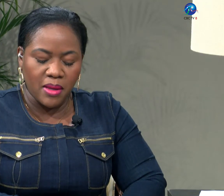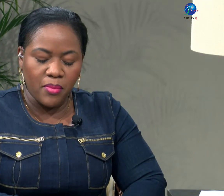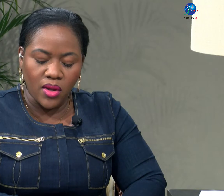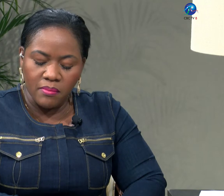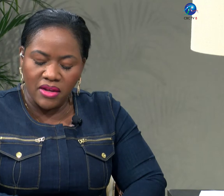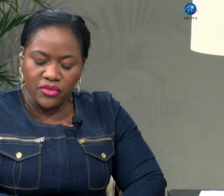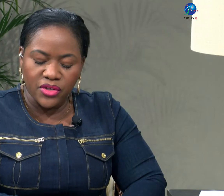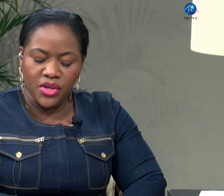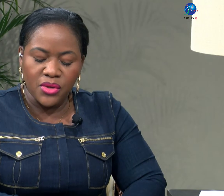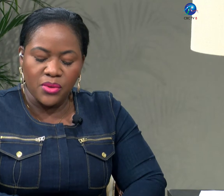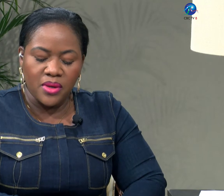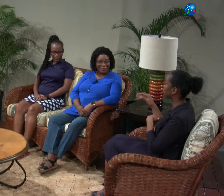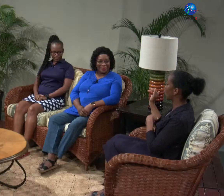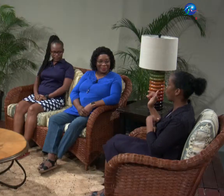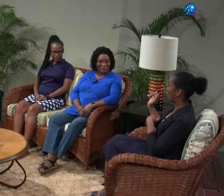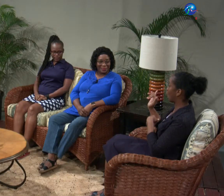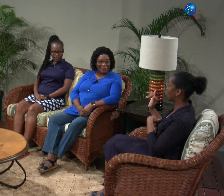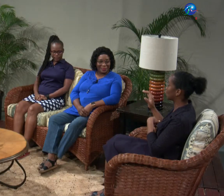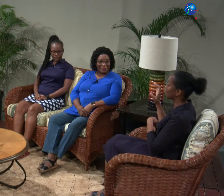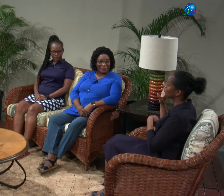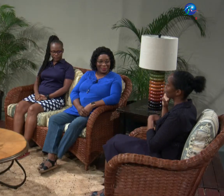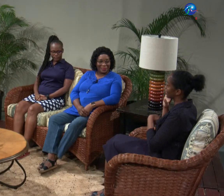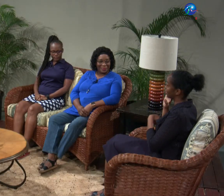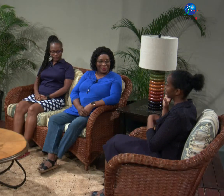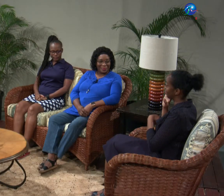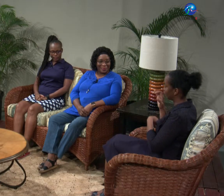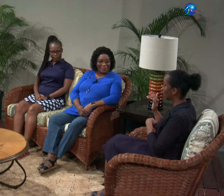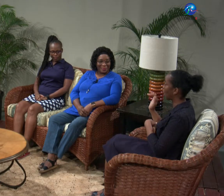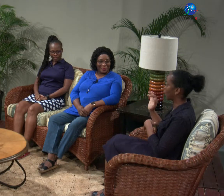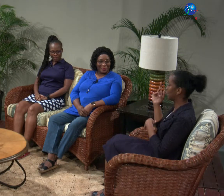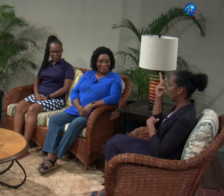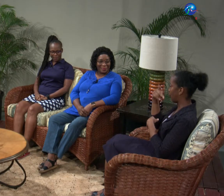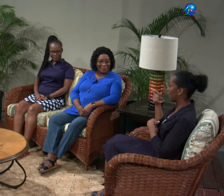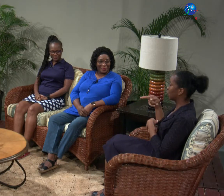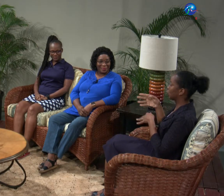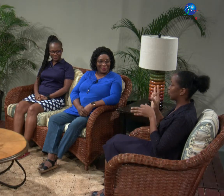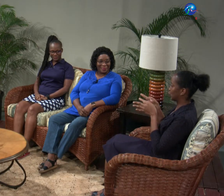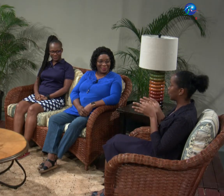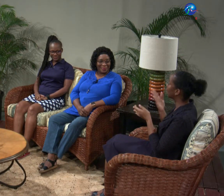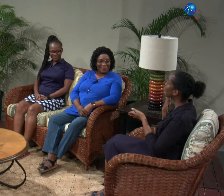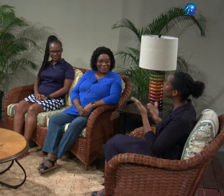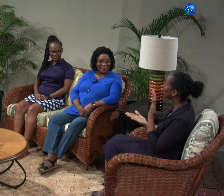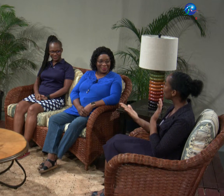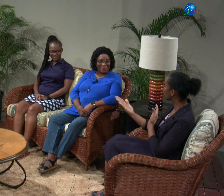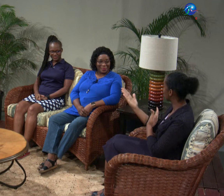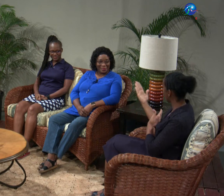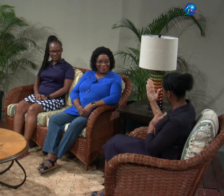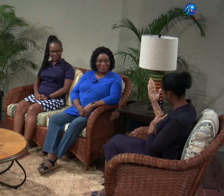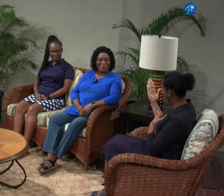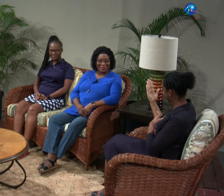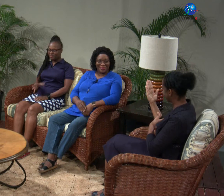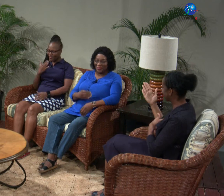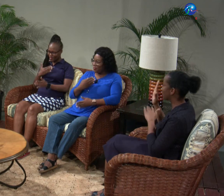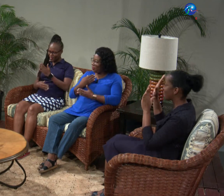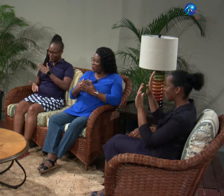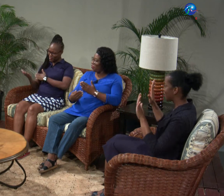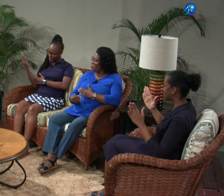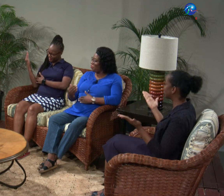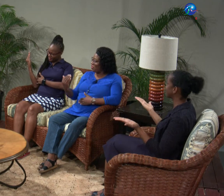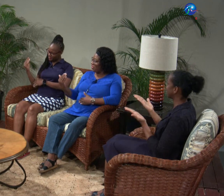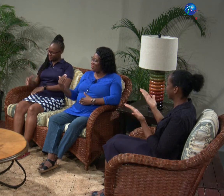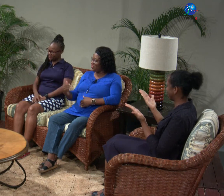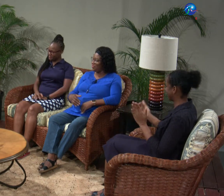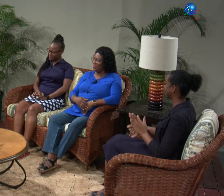they're joined by Paula Medford, who is a sign language interpreter. Good morning to you, ladies. So wonderful to have you with us today.